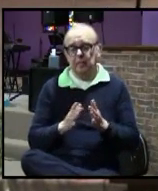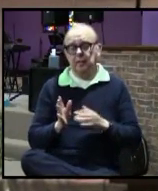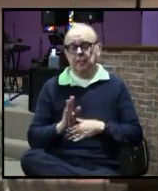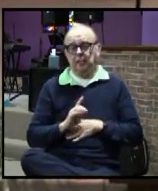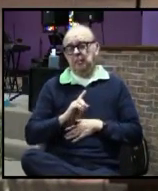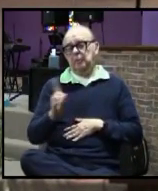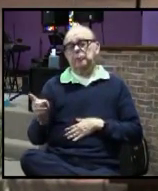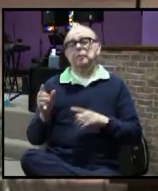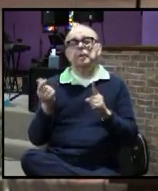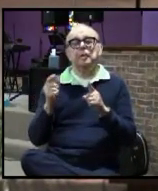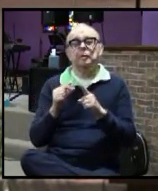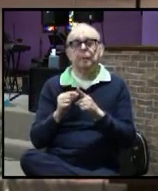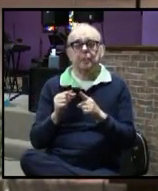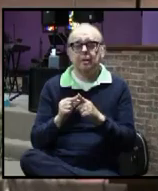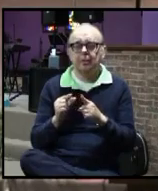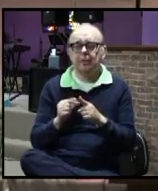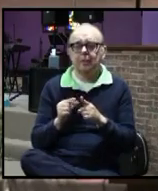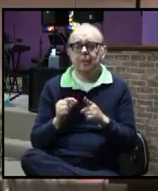Amen. Jesus comes with another word.